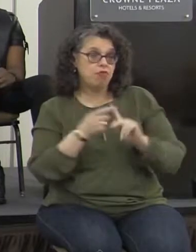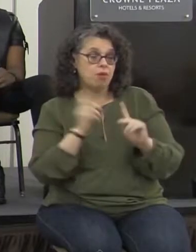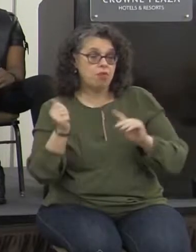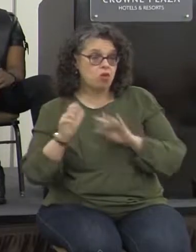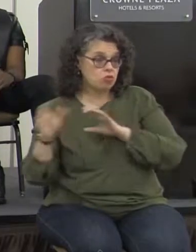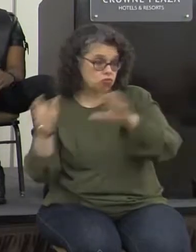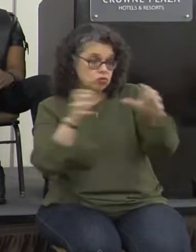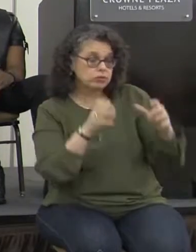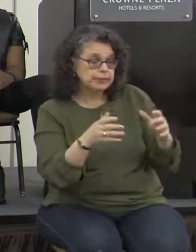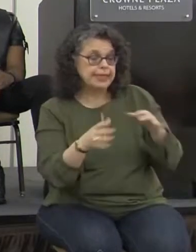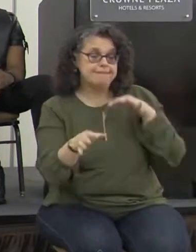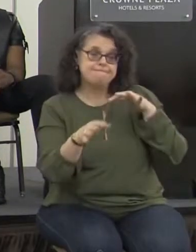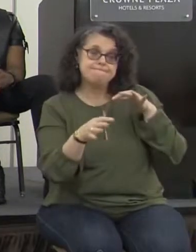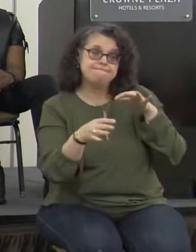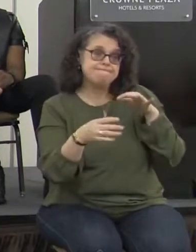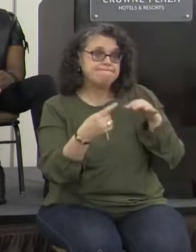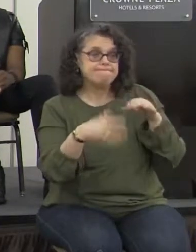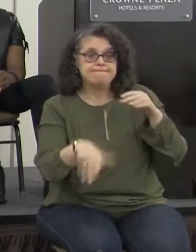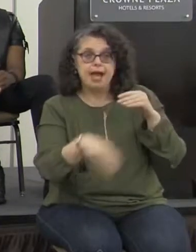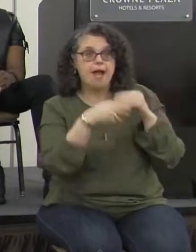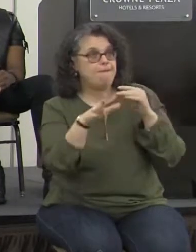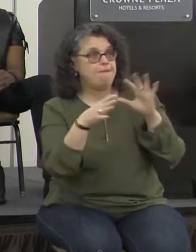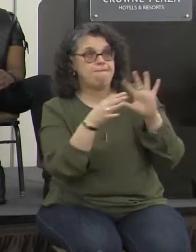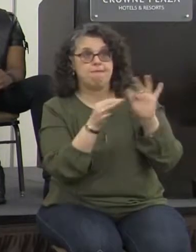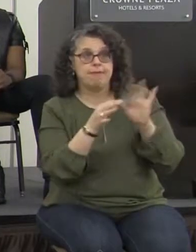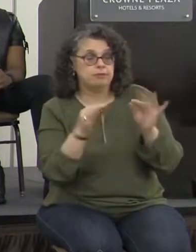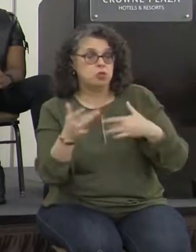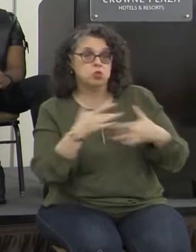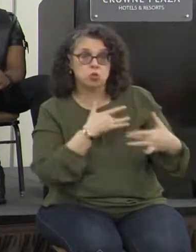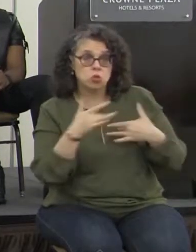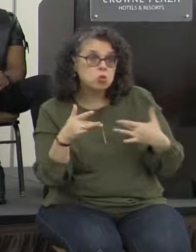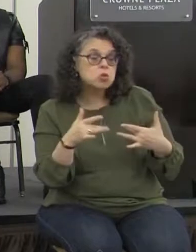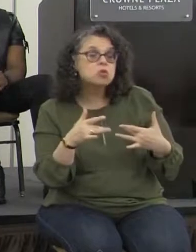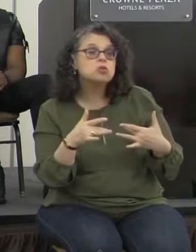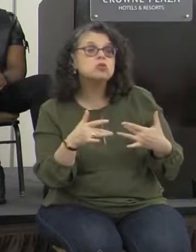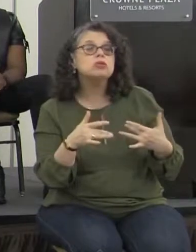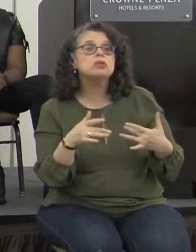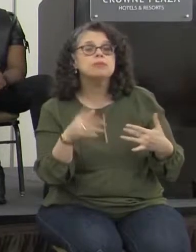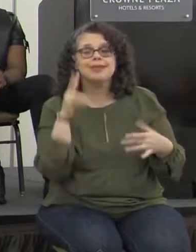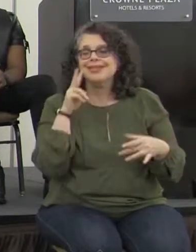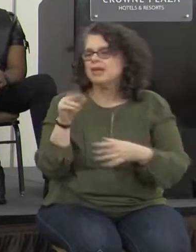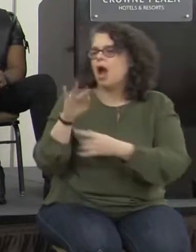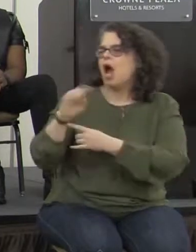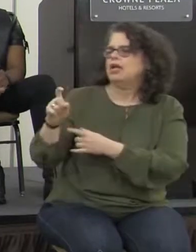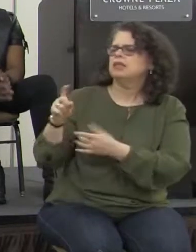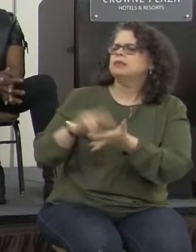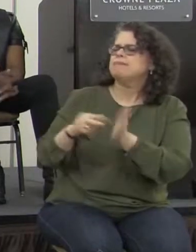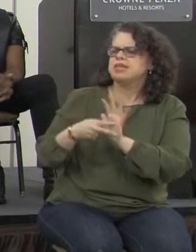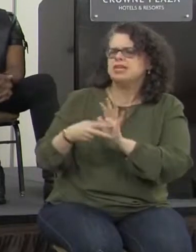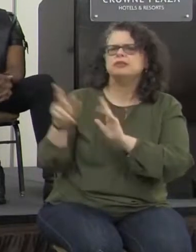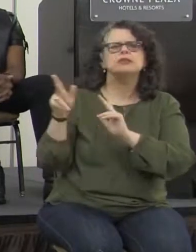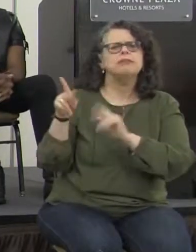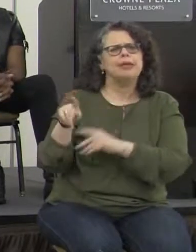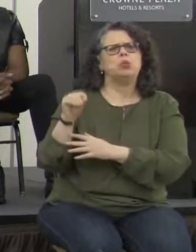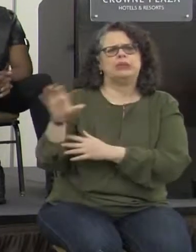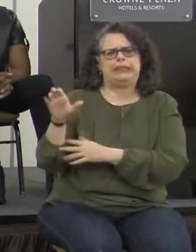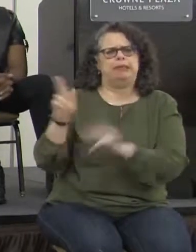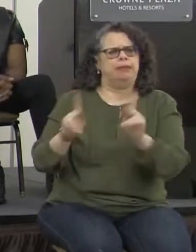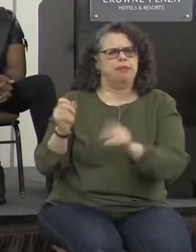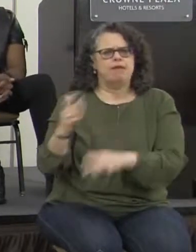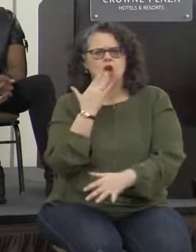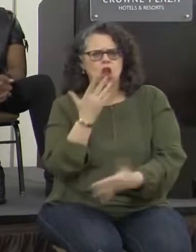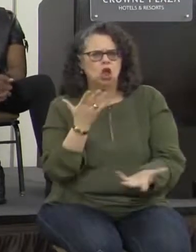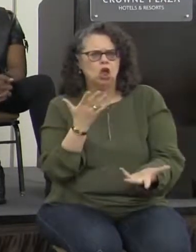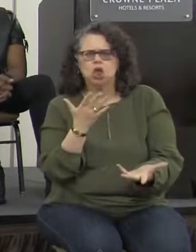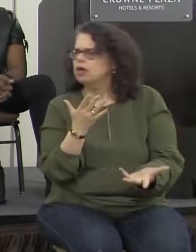their concerns or their concerns about this, is they see Onyx and they think it's just only for people of color. Like we